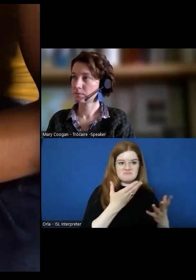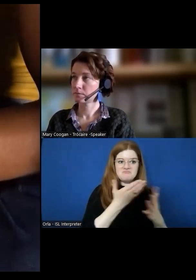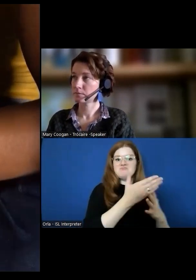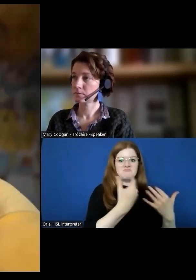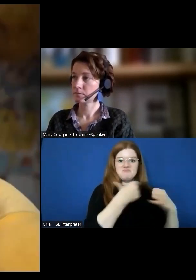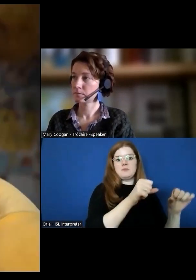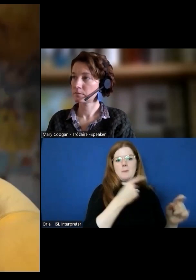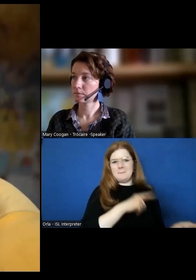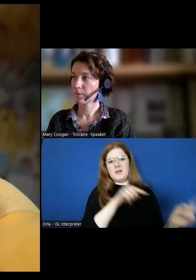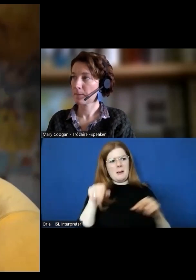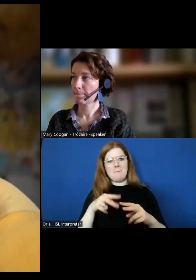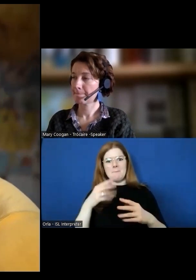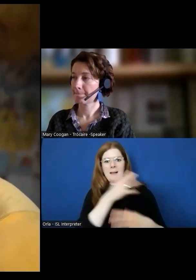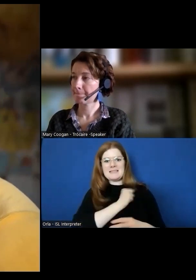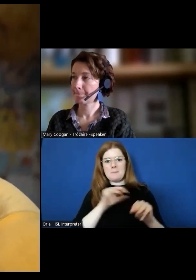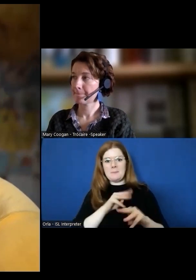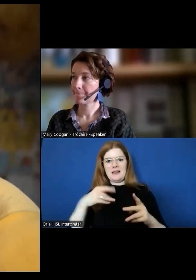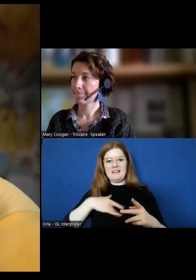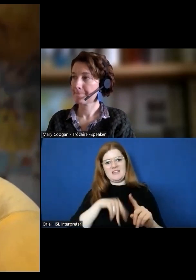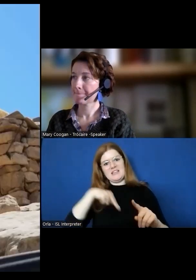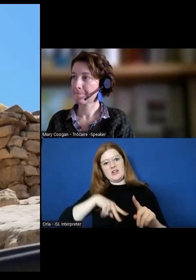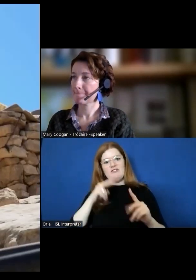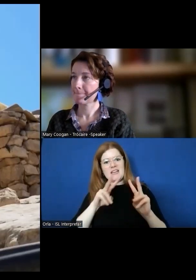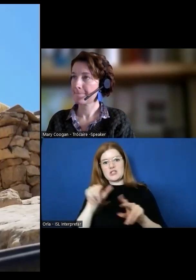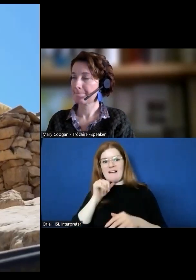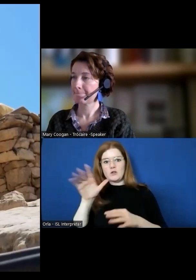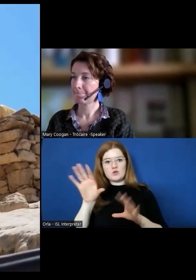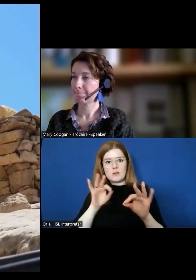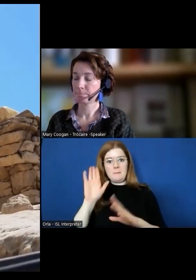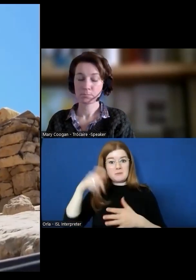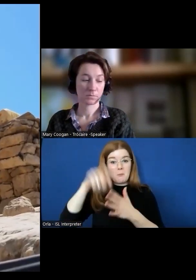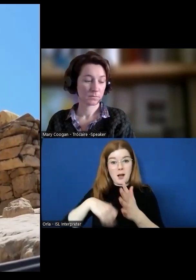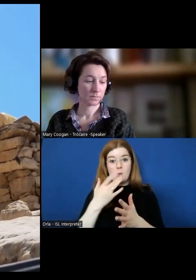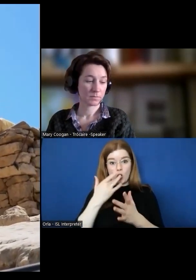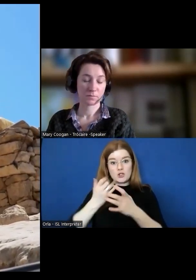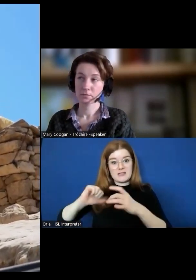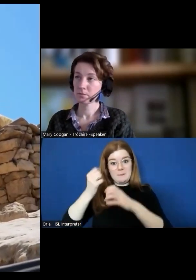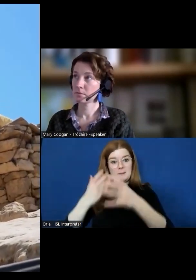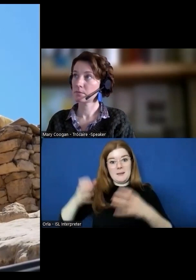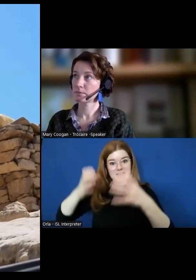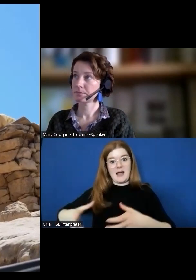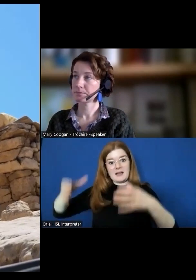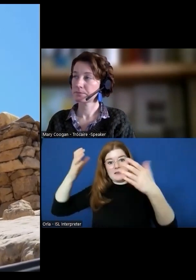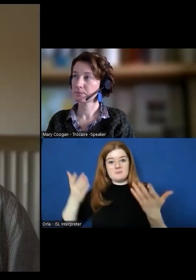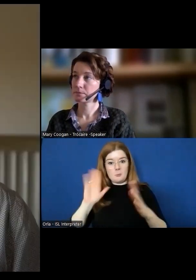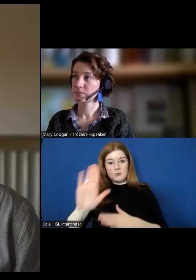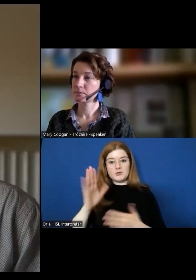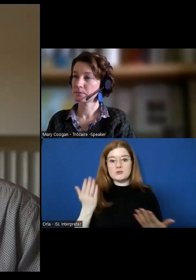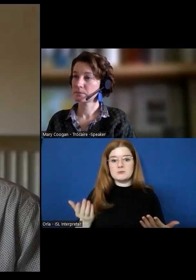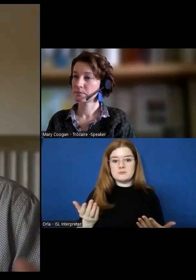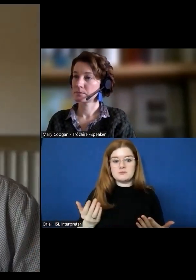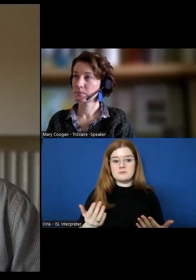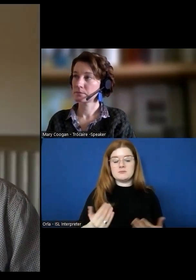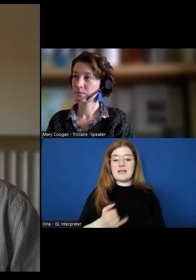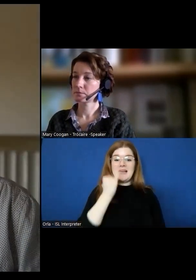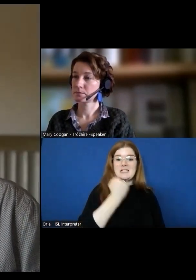in nearby villages often have no choice but to buy water to store in large tanks.